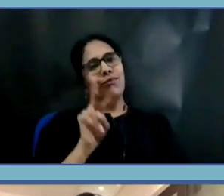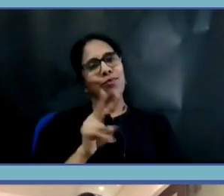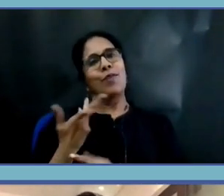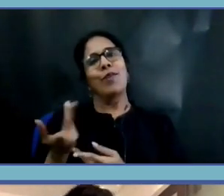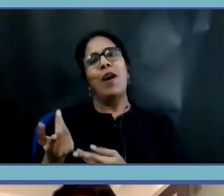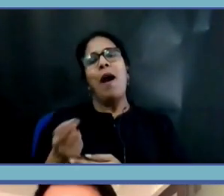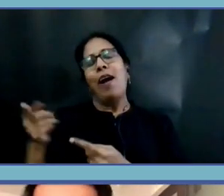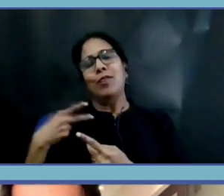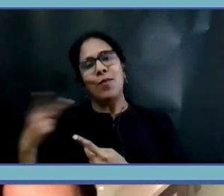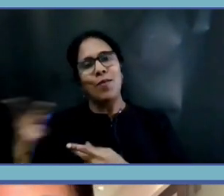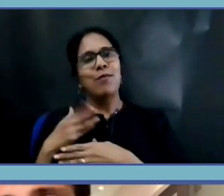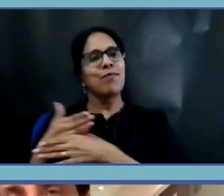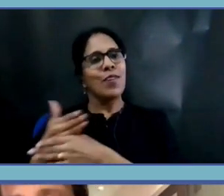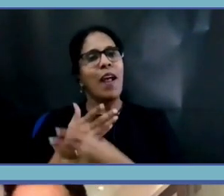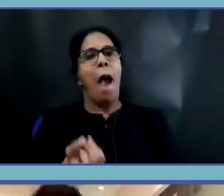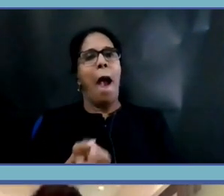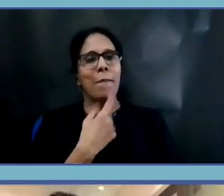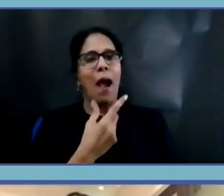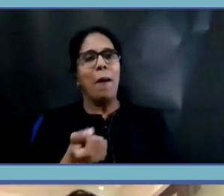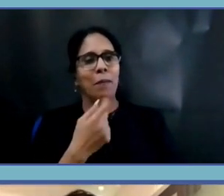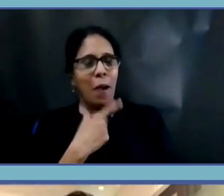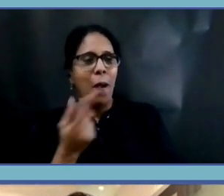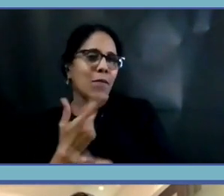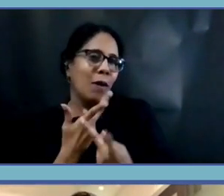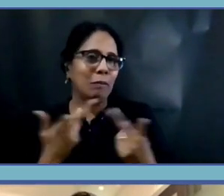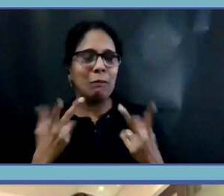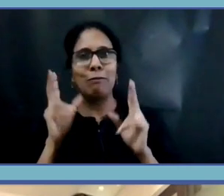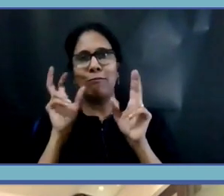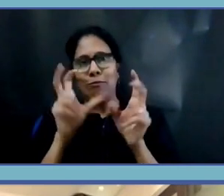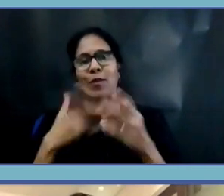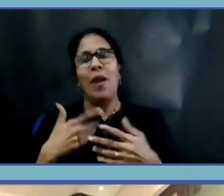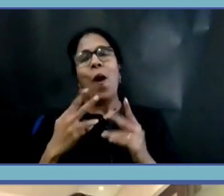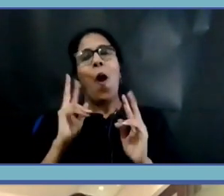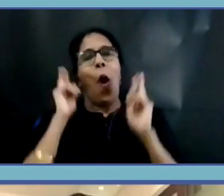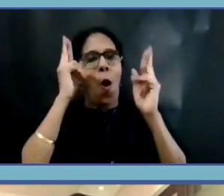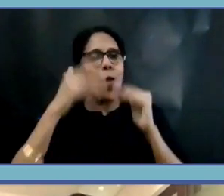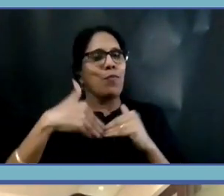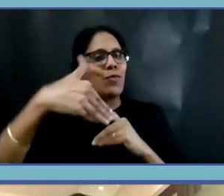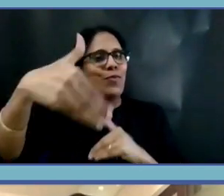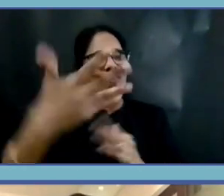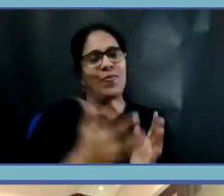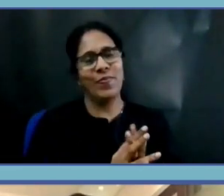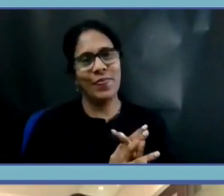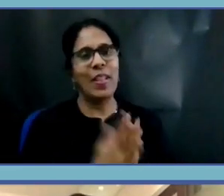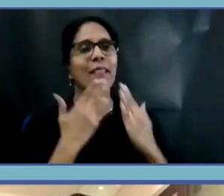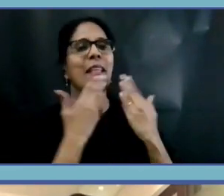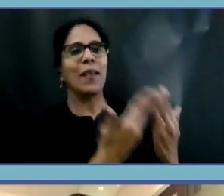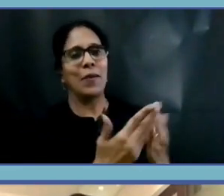good popcorns together. Yeah, looking forward, buddy. Thank you so much.